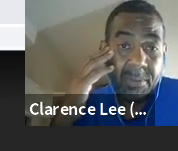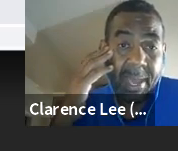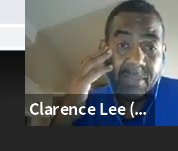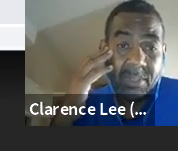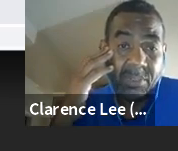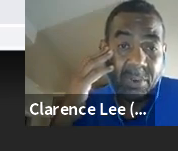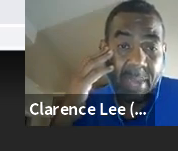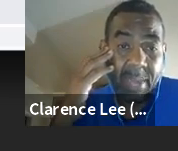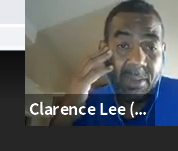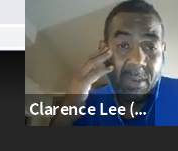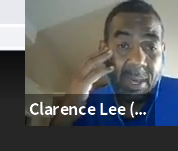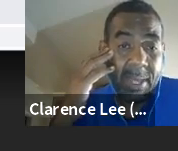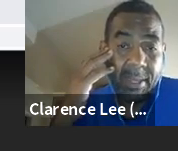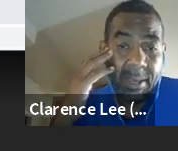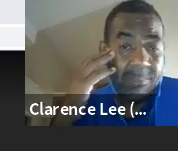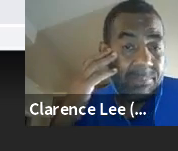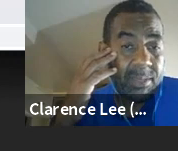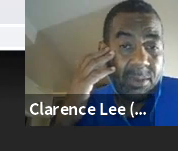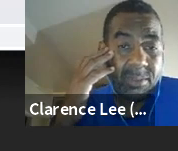from the housing authority. I know,